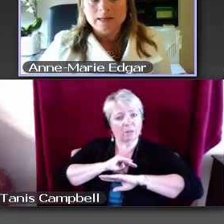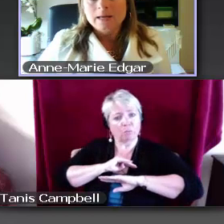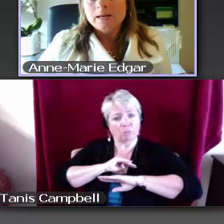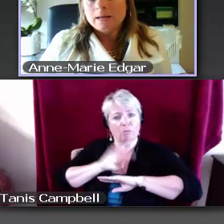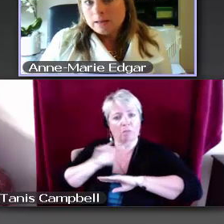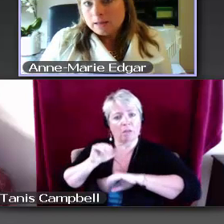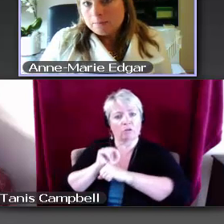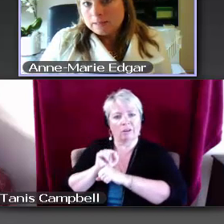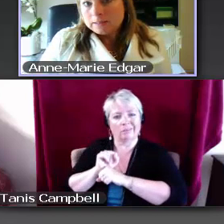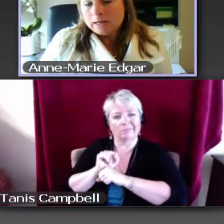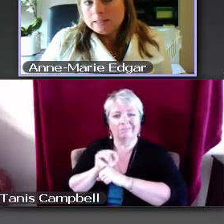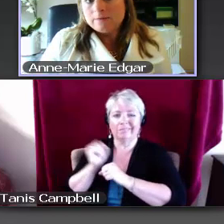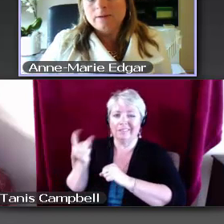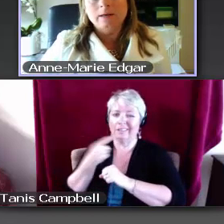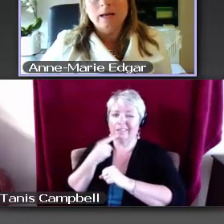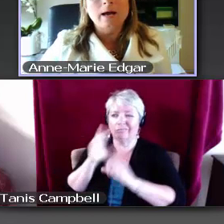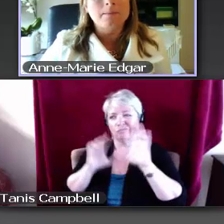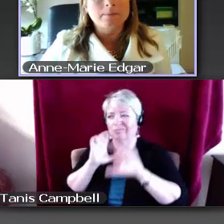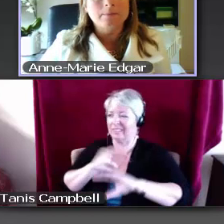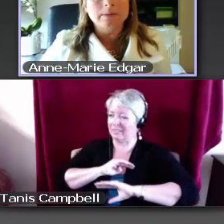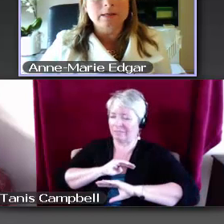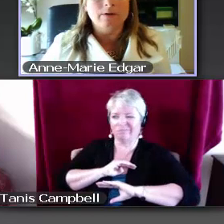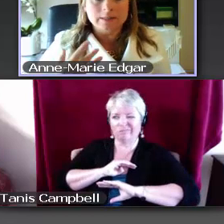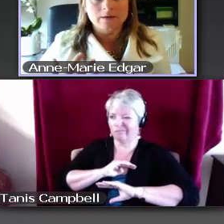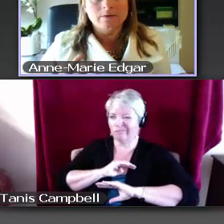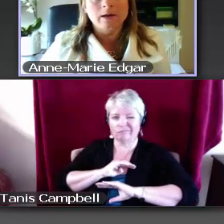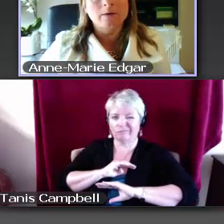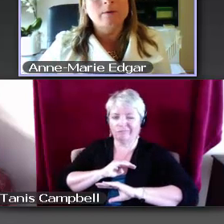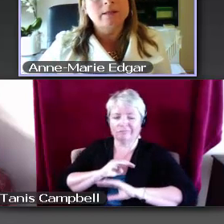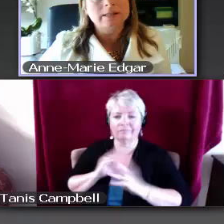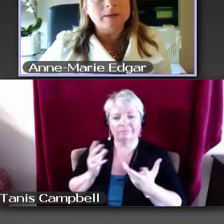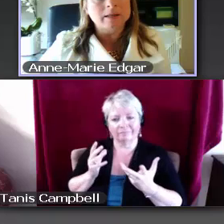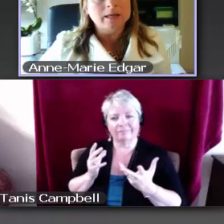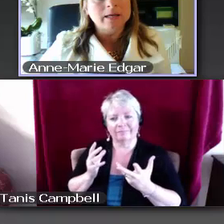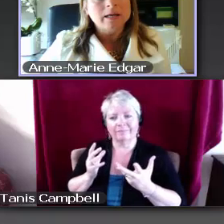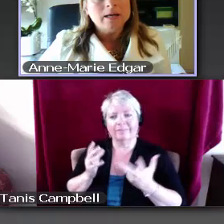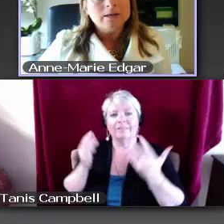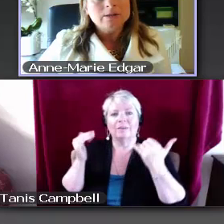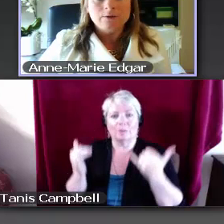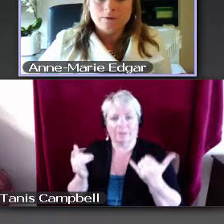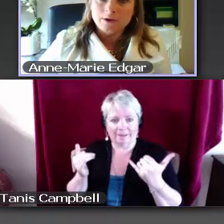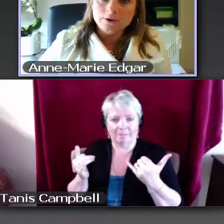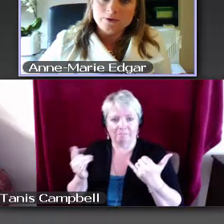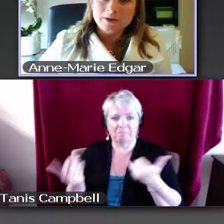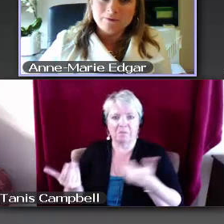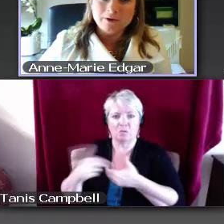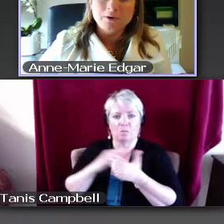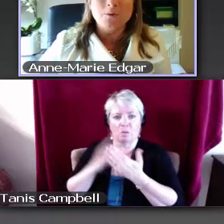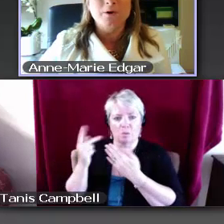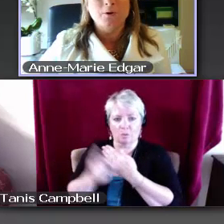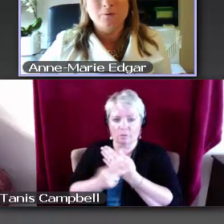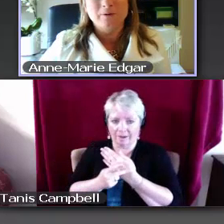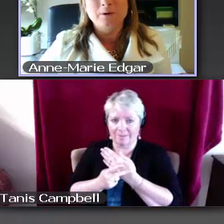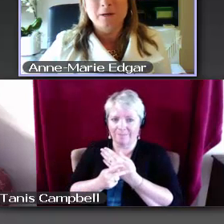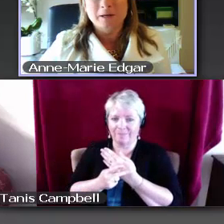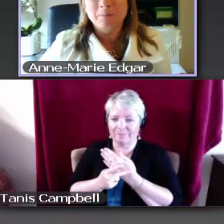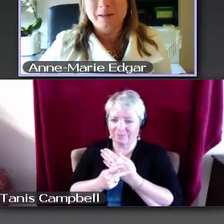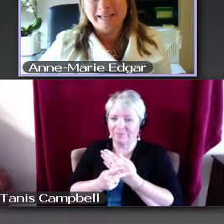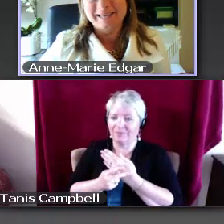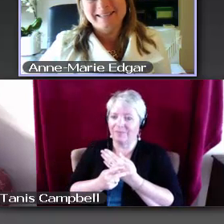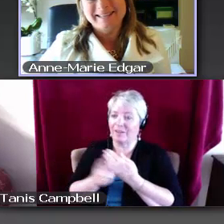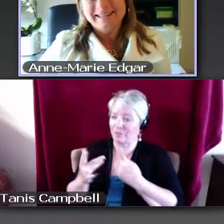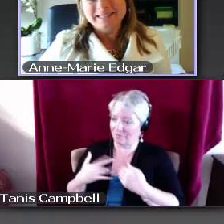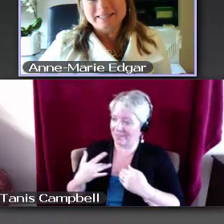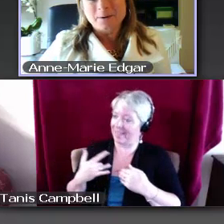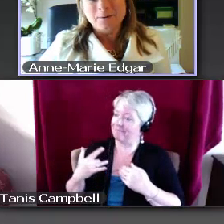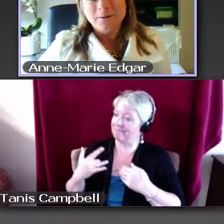stands, besides even self-identifying with a disability. So you figured you'd give it a go and you're hopefully going to